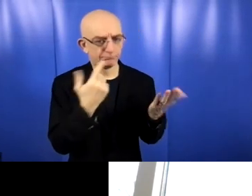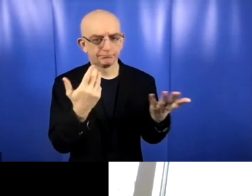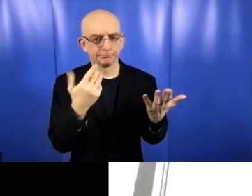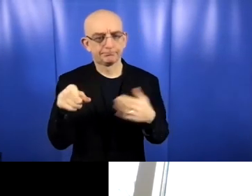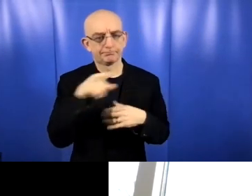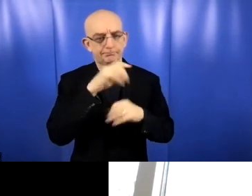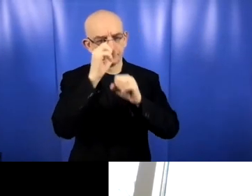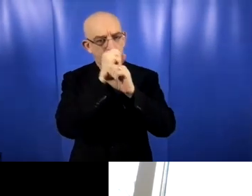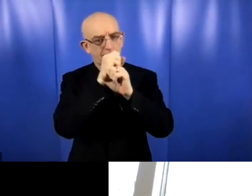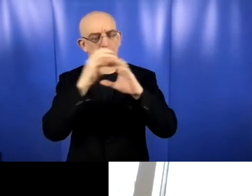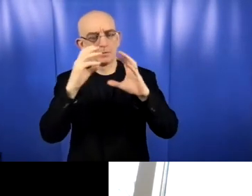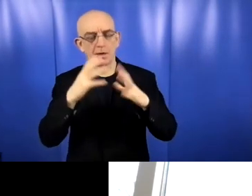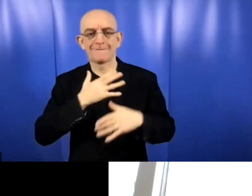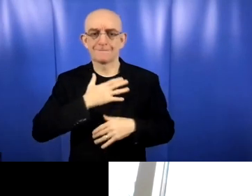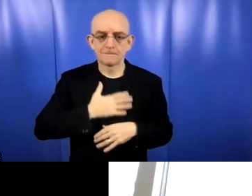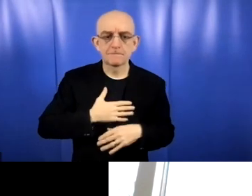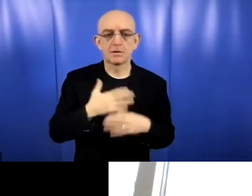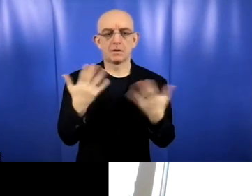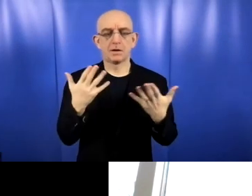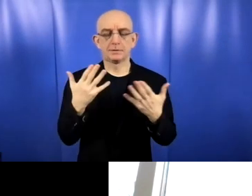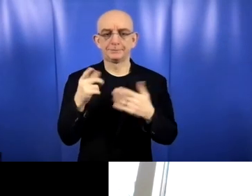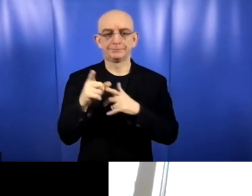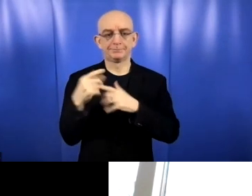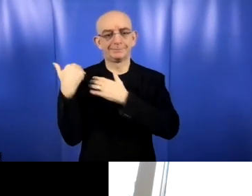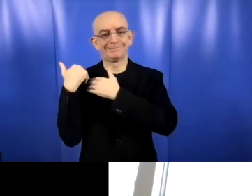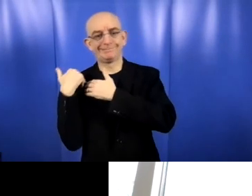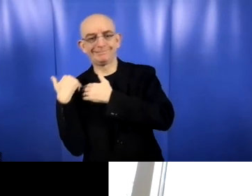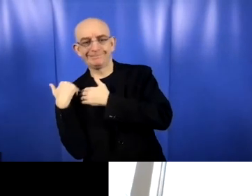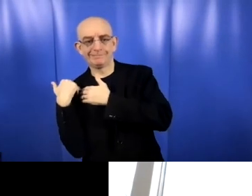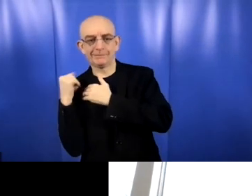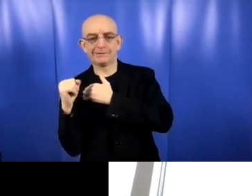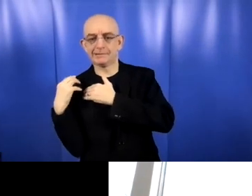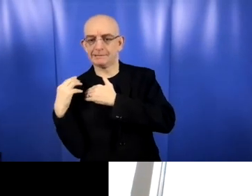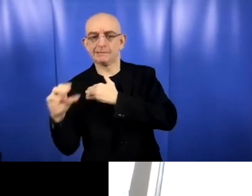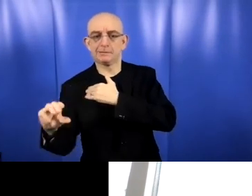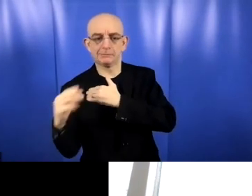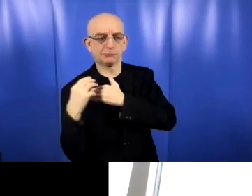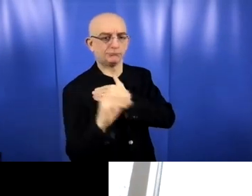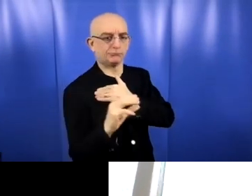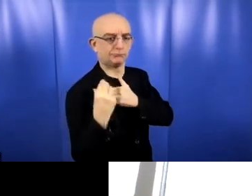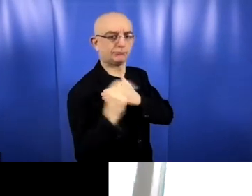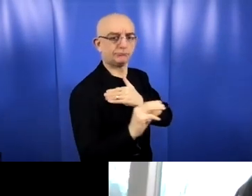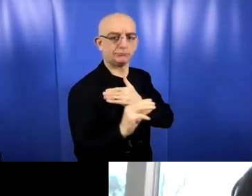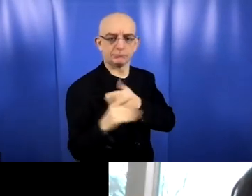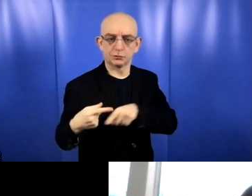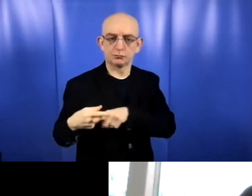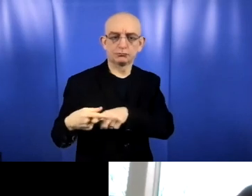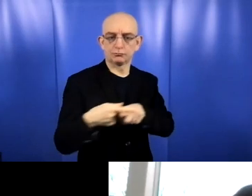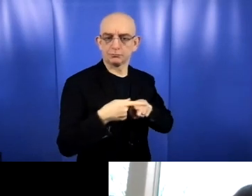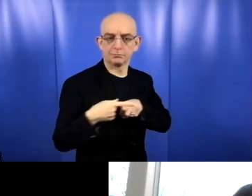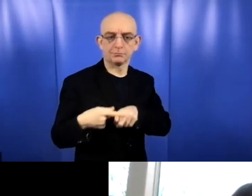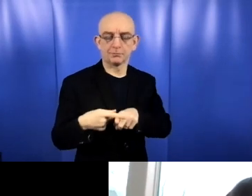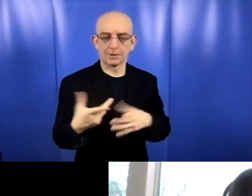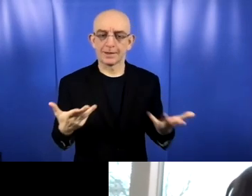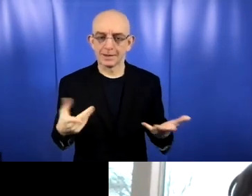refugees. This is what we've been trying to talk about for the past 10